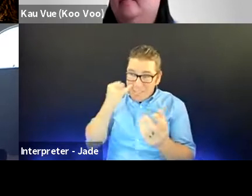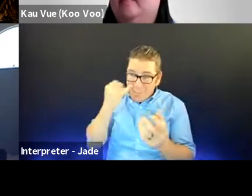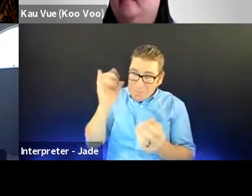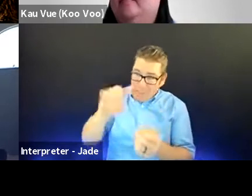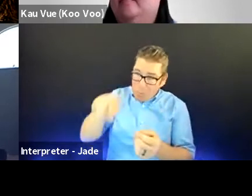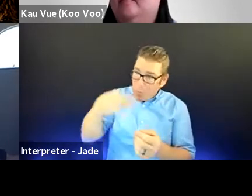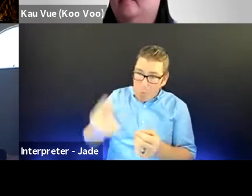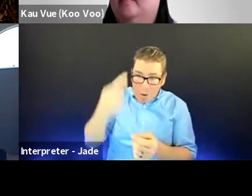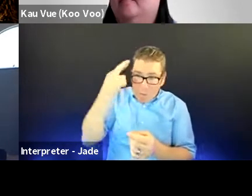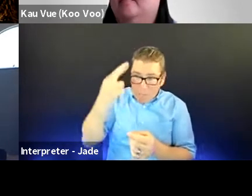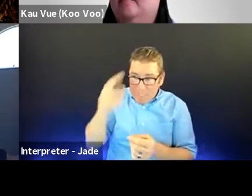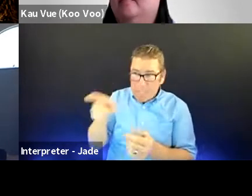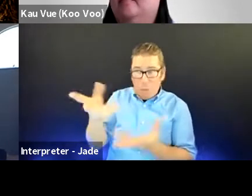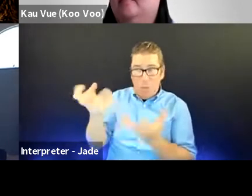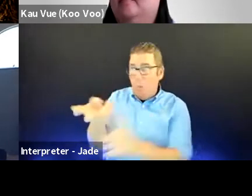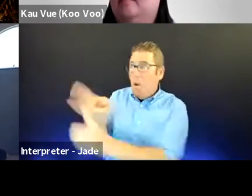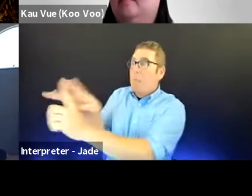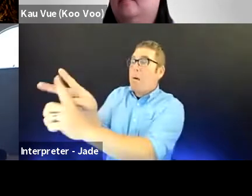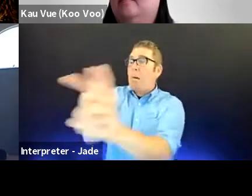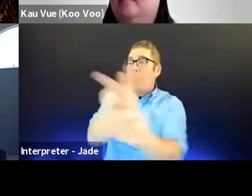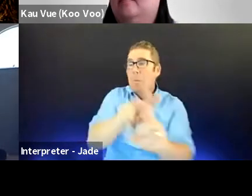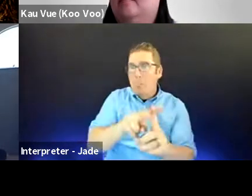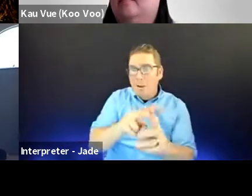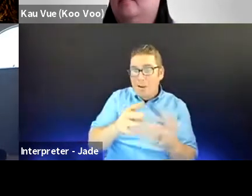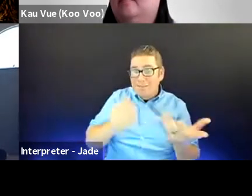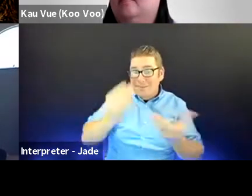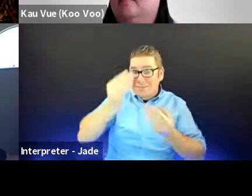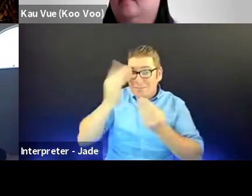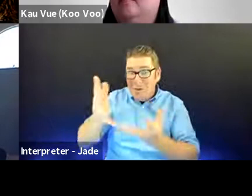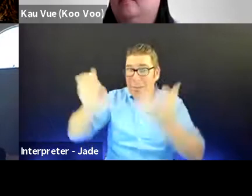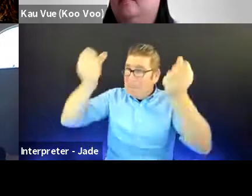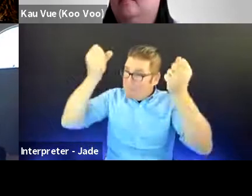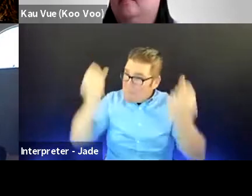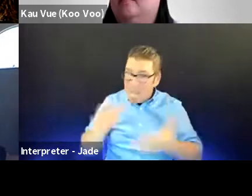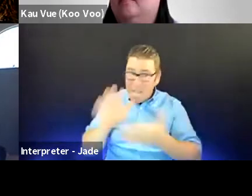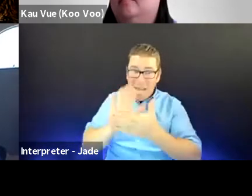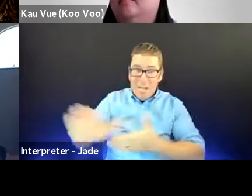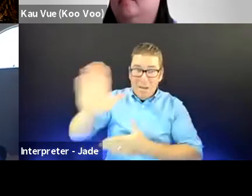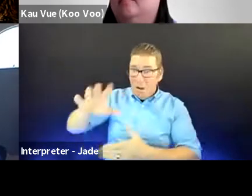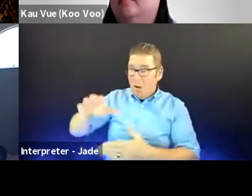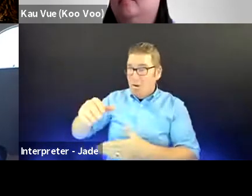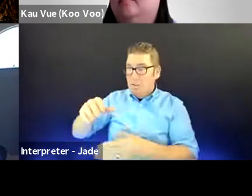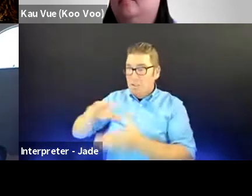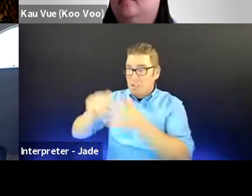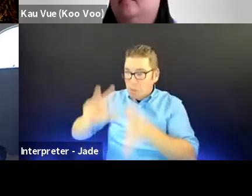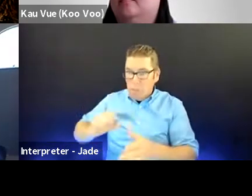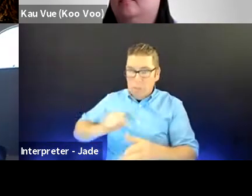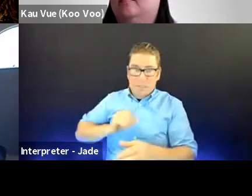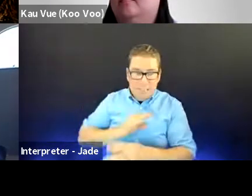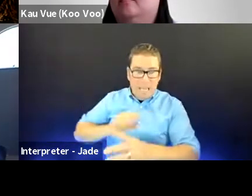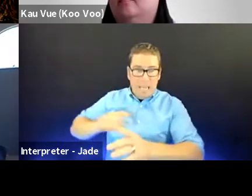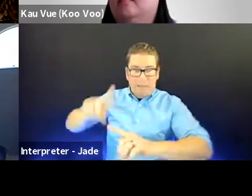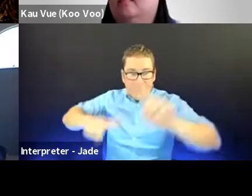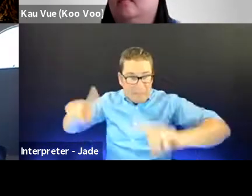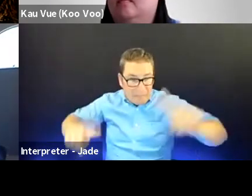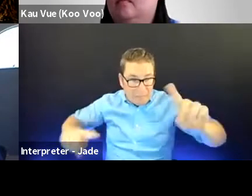there are many colleges that are diverse. I would never have applied to Fresno City if I had only wanted to stay in Modesto. So